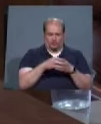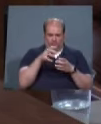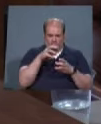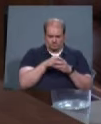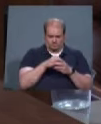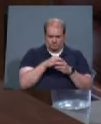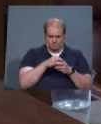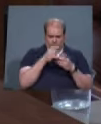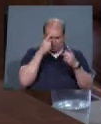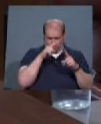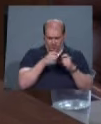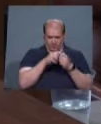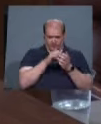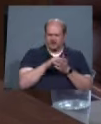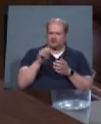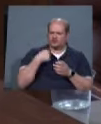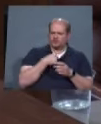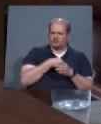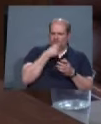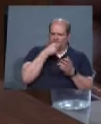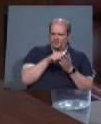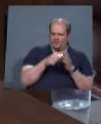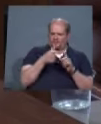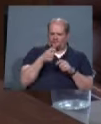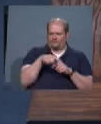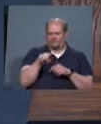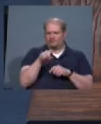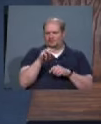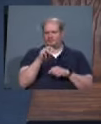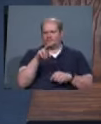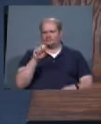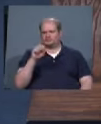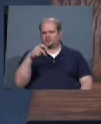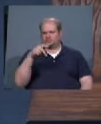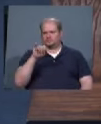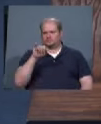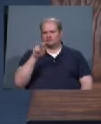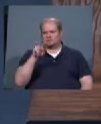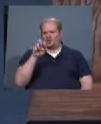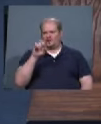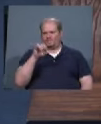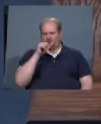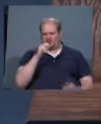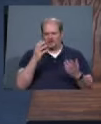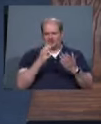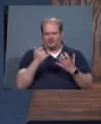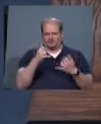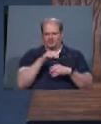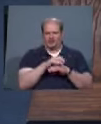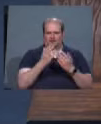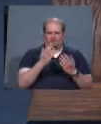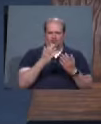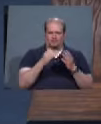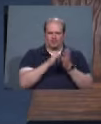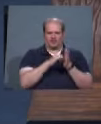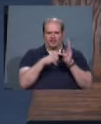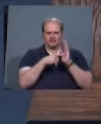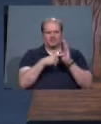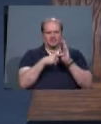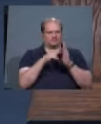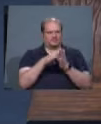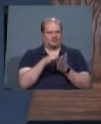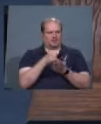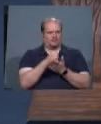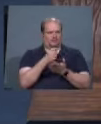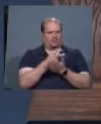this. Yes, sir. We have a letter from them. The fact that Mr. Spivey's not here tonight is probably an indication that they